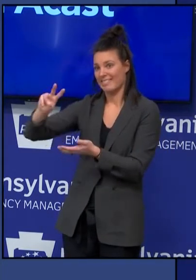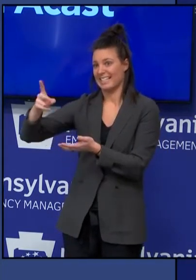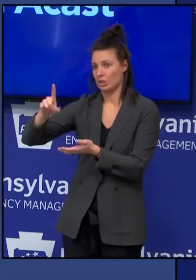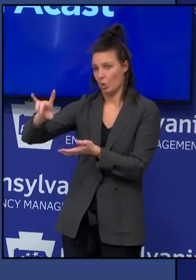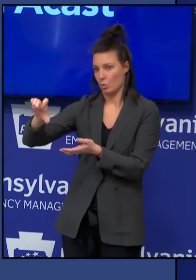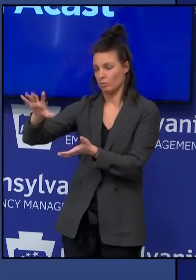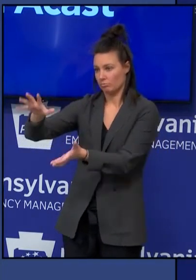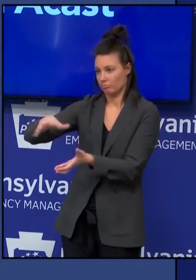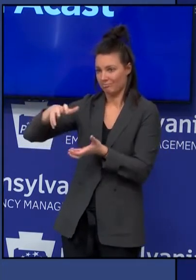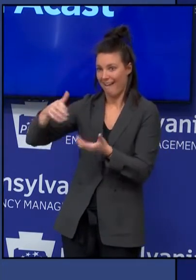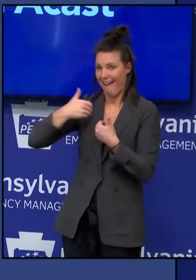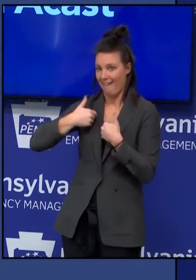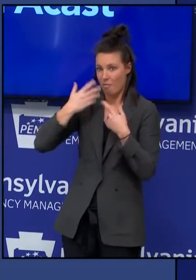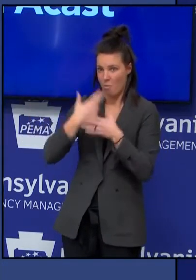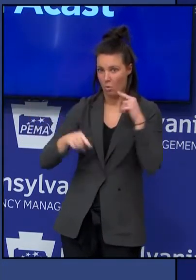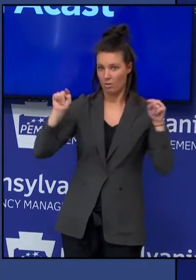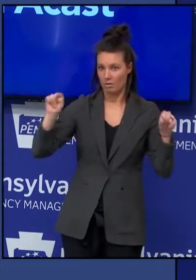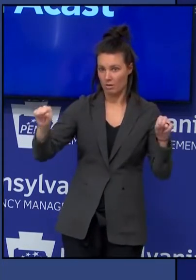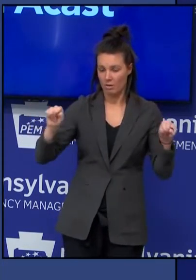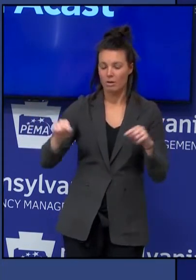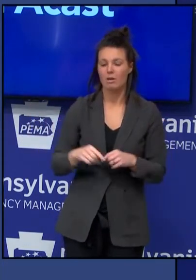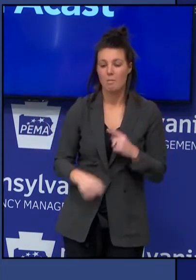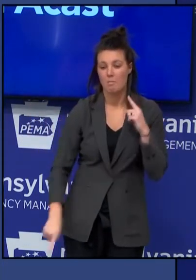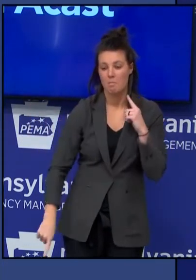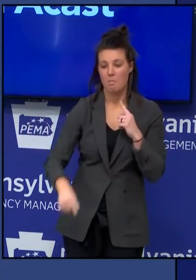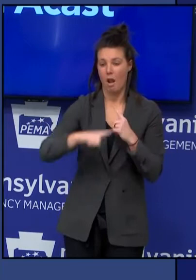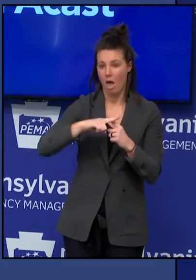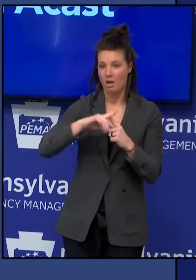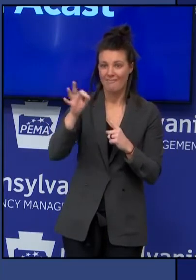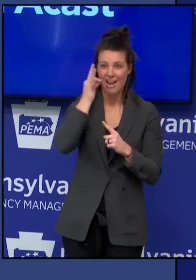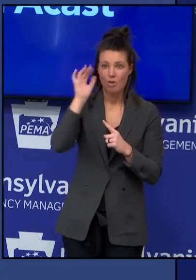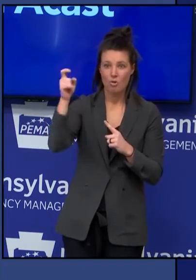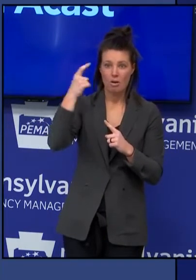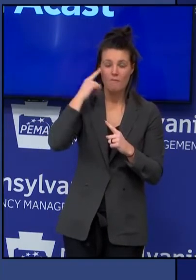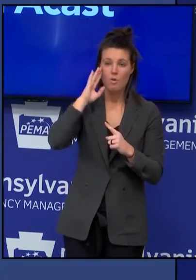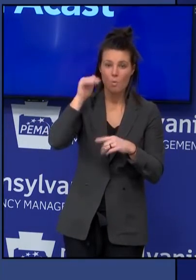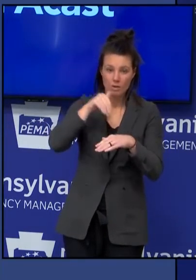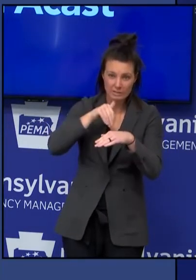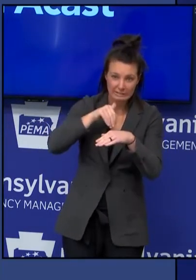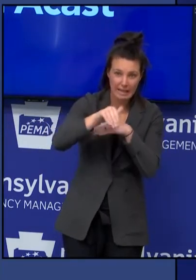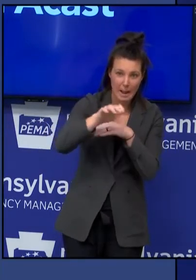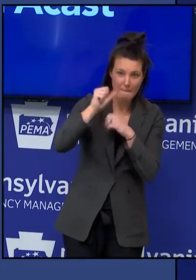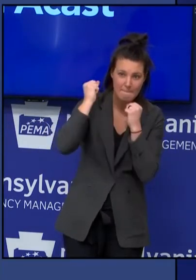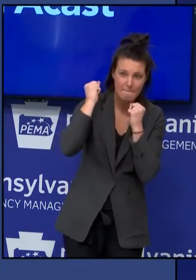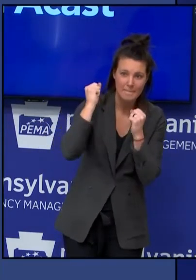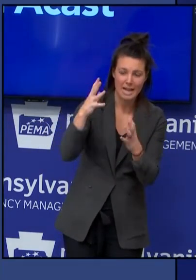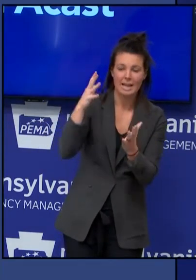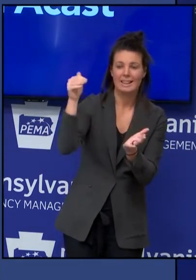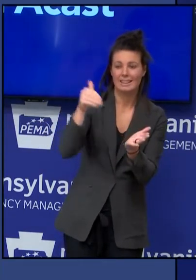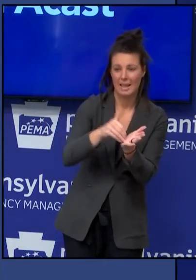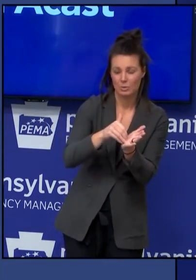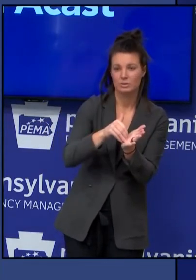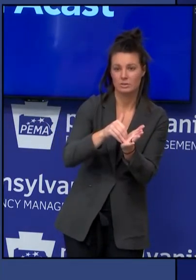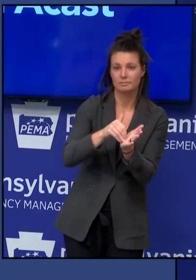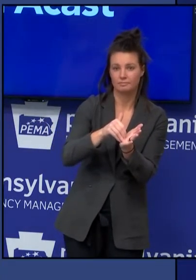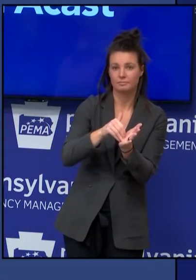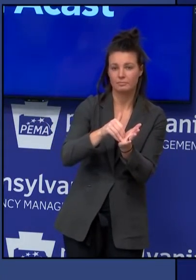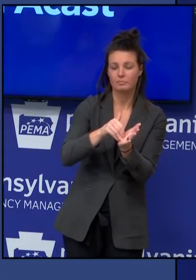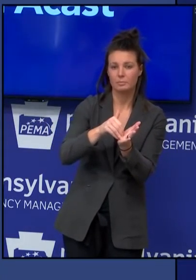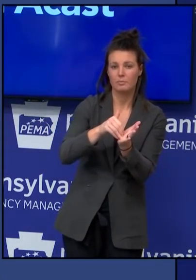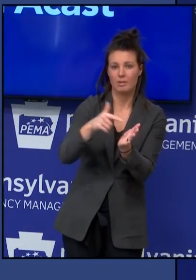143,275 second doses of vaccine. In addition, the federal government is sending thousands of doses of vaccine directly to Rite Aid and